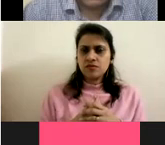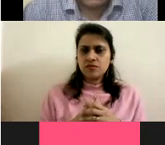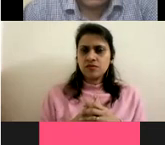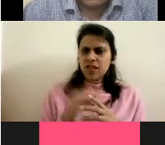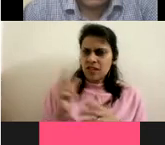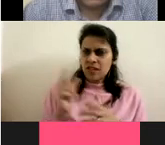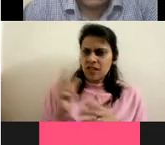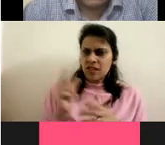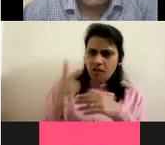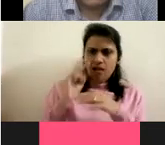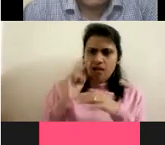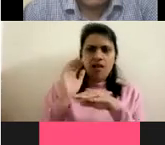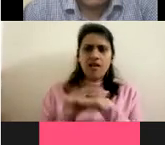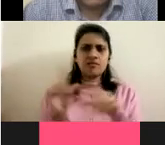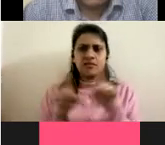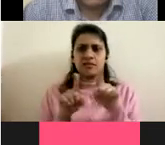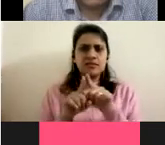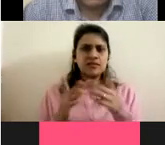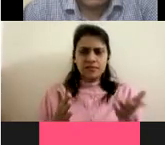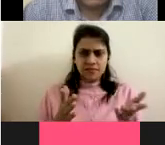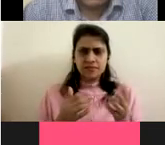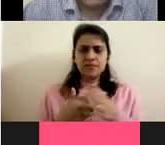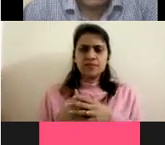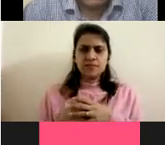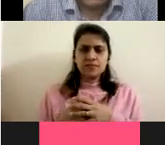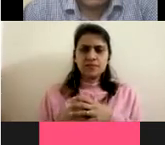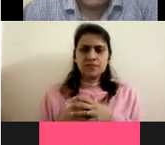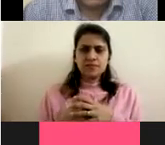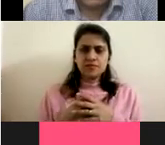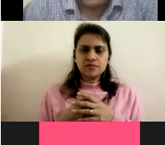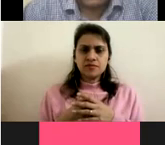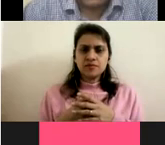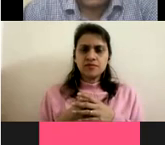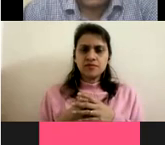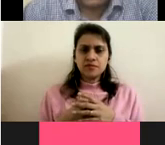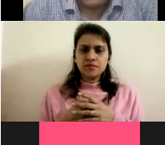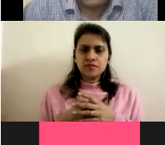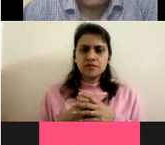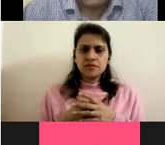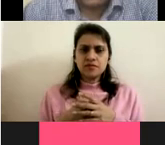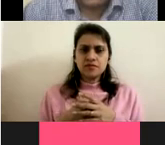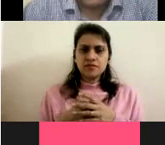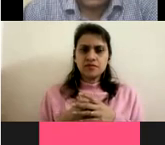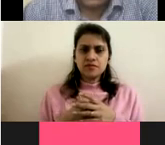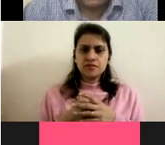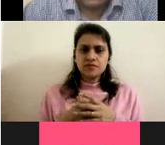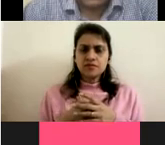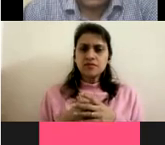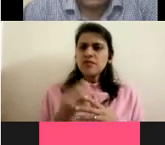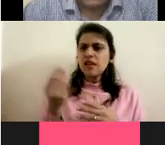disability. Means like it is limited to only a part of limb, like